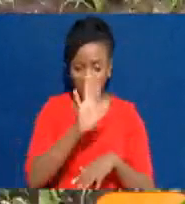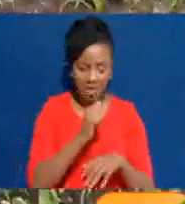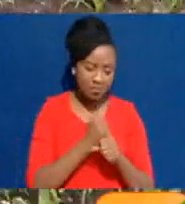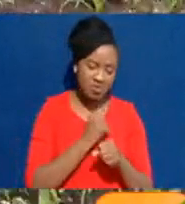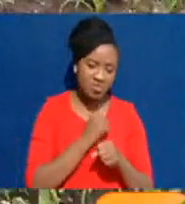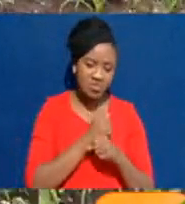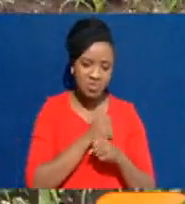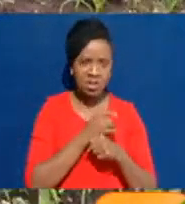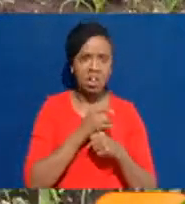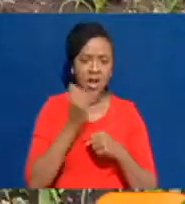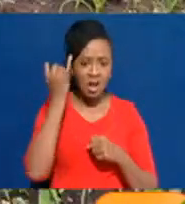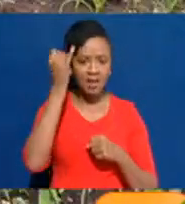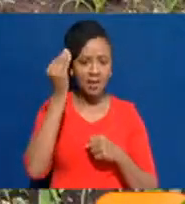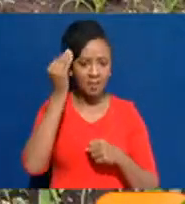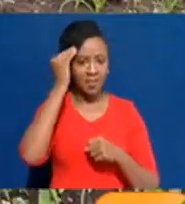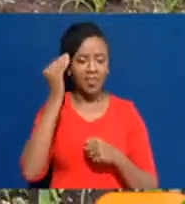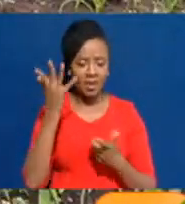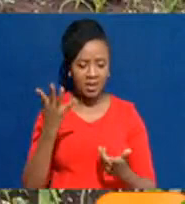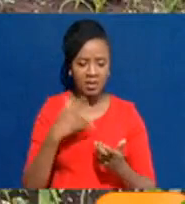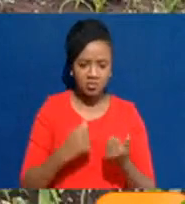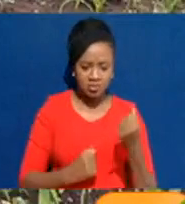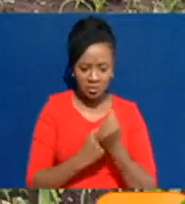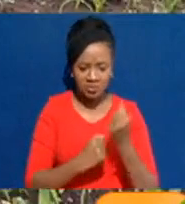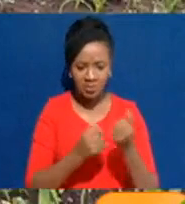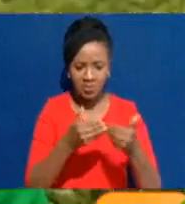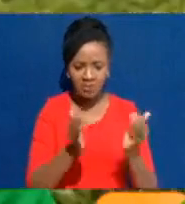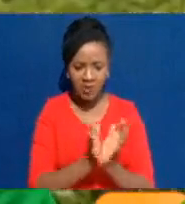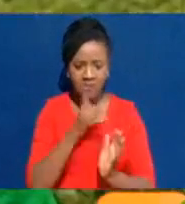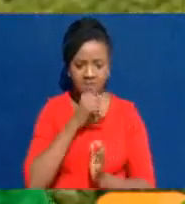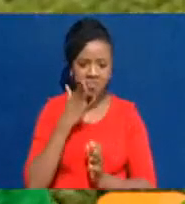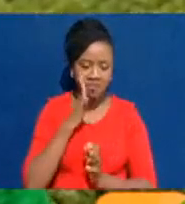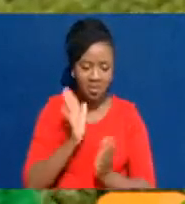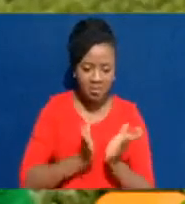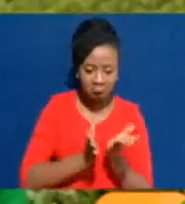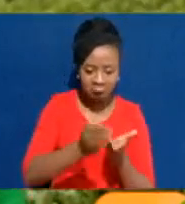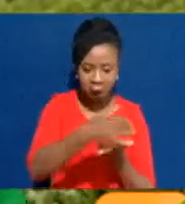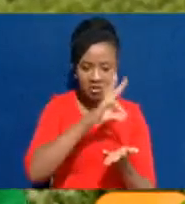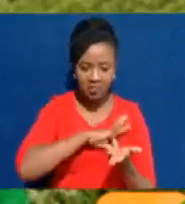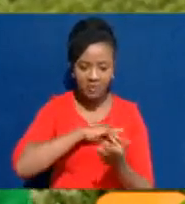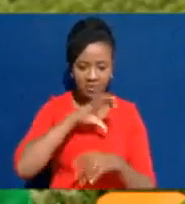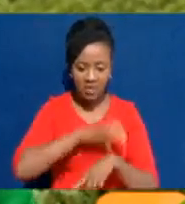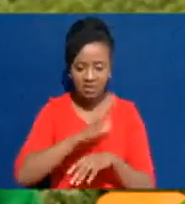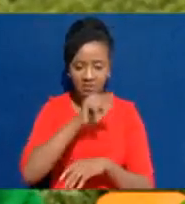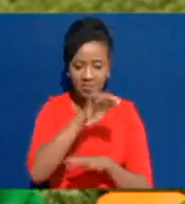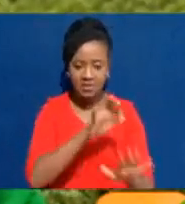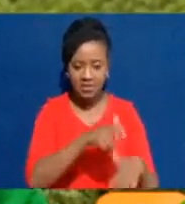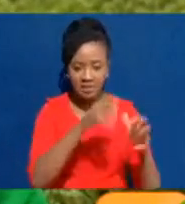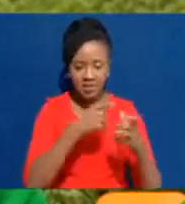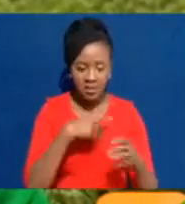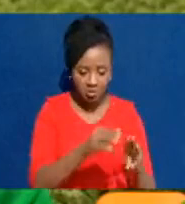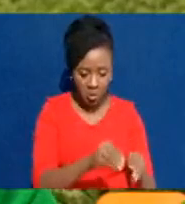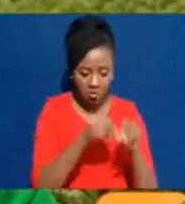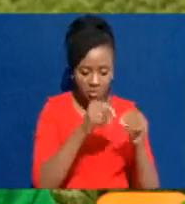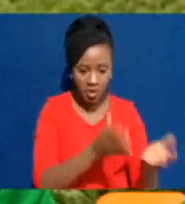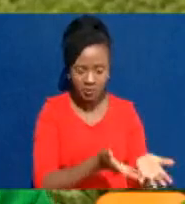They are trying to help their parents to increase the productivity of their land. They picked the samples from their farms, then